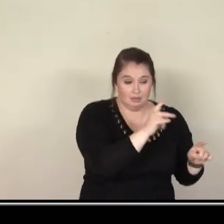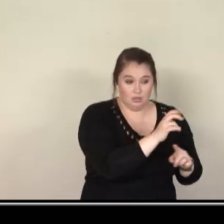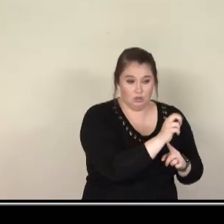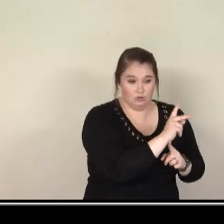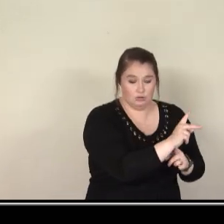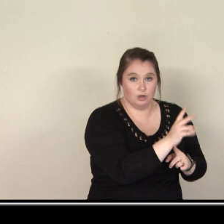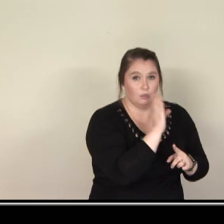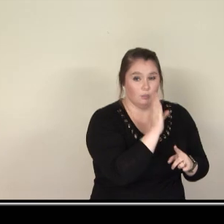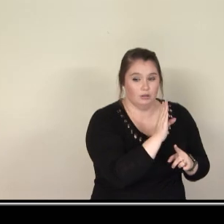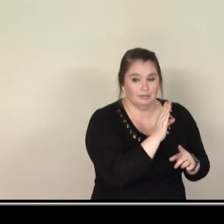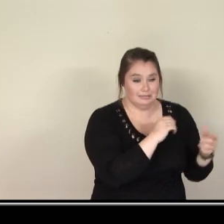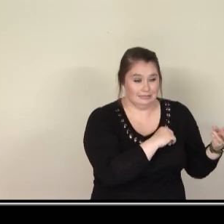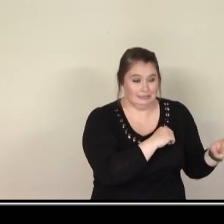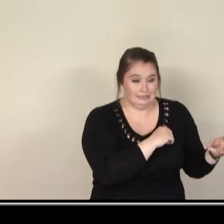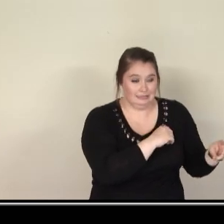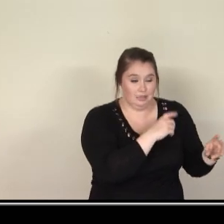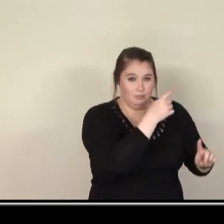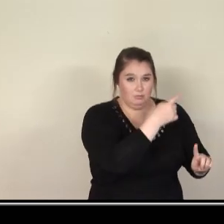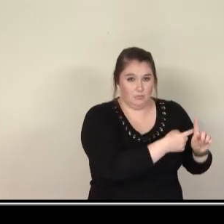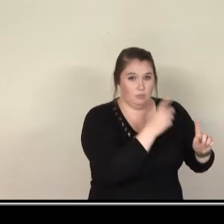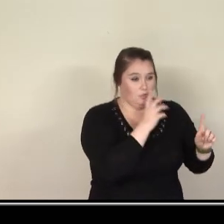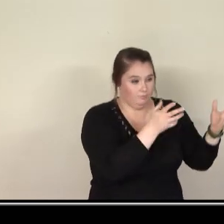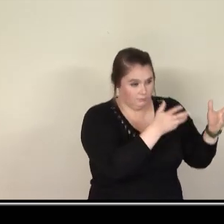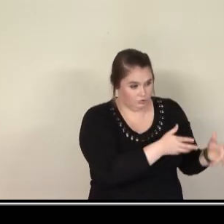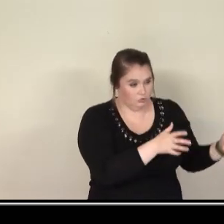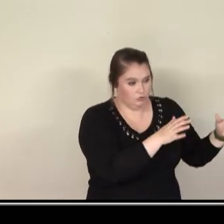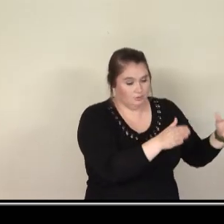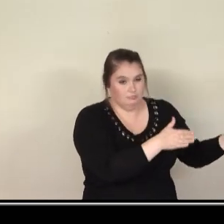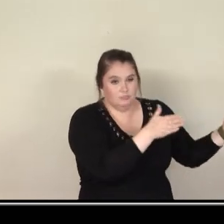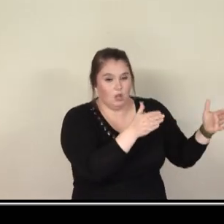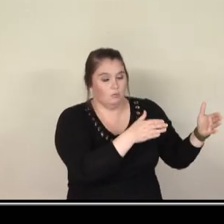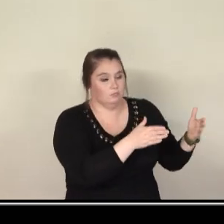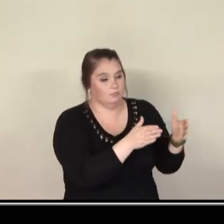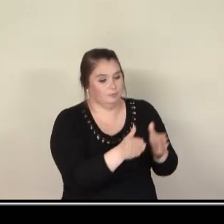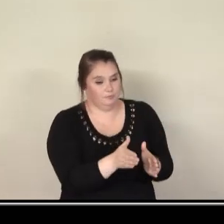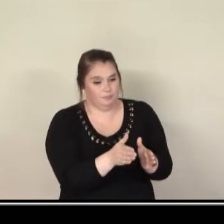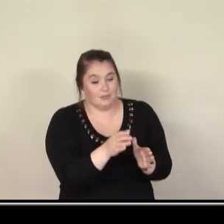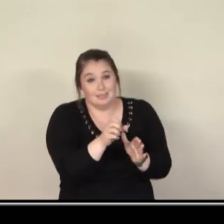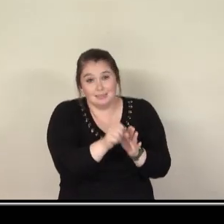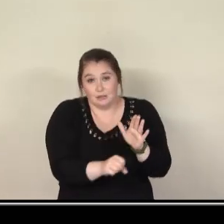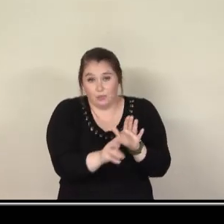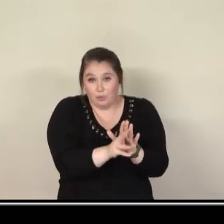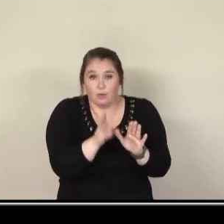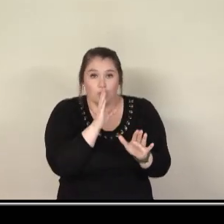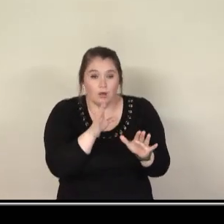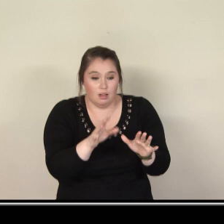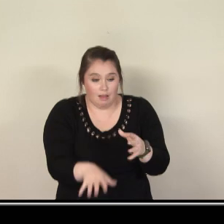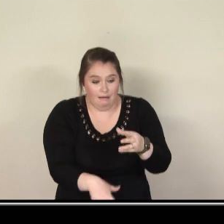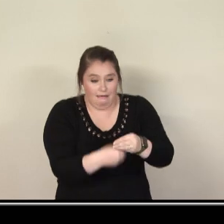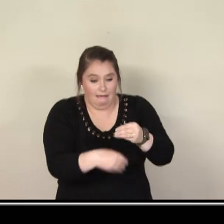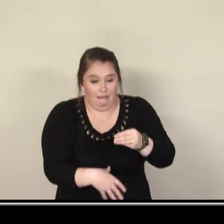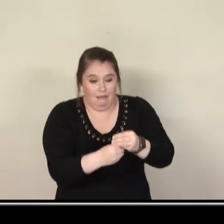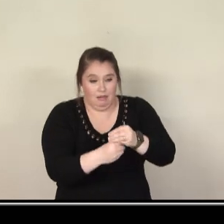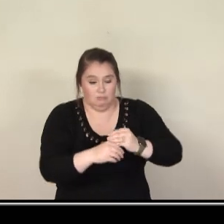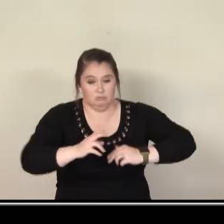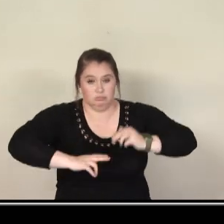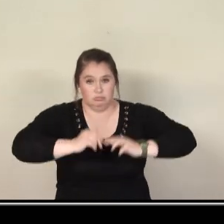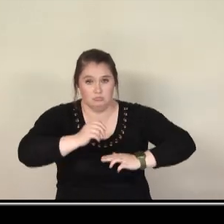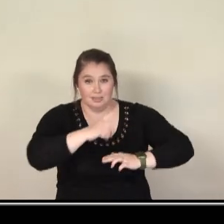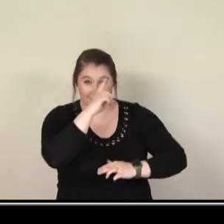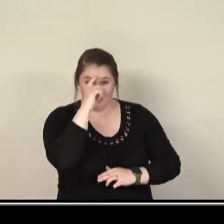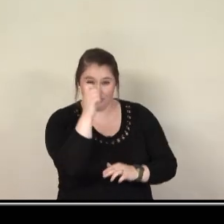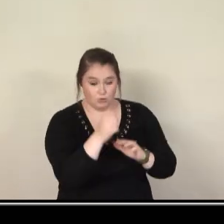16 month time frame, and we're anticipating South Waco about a 12-month construction for the new additions, summer renovation work